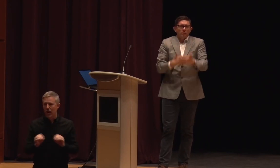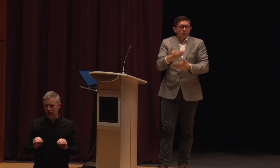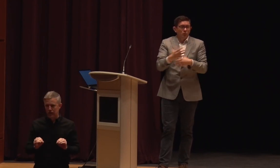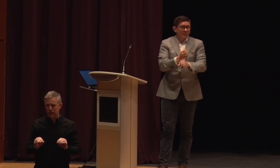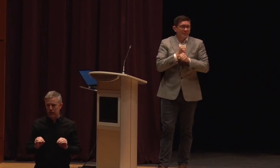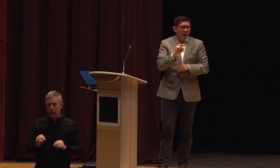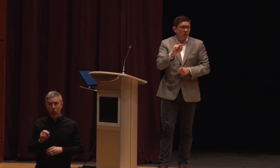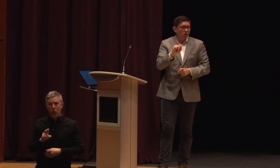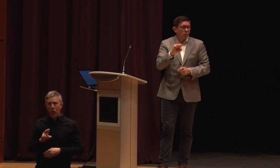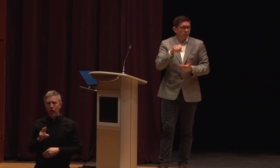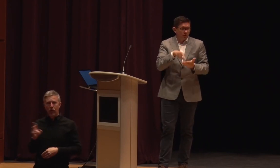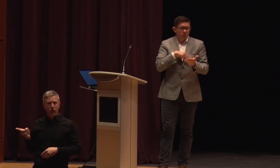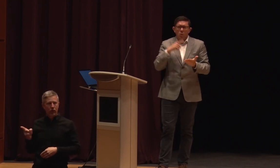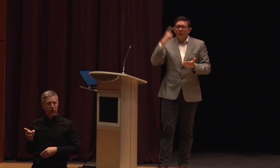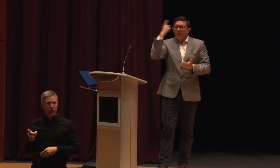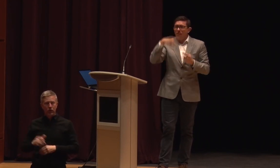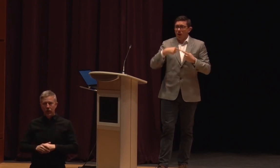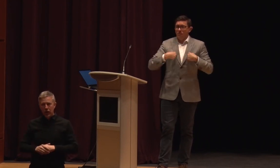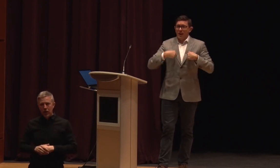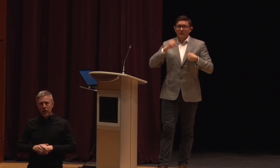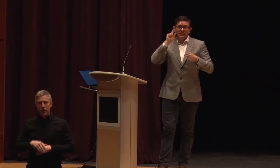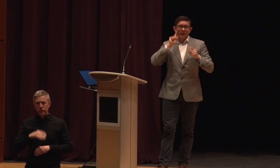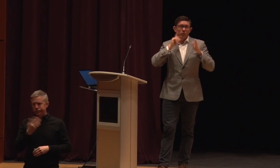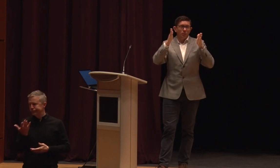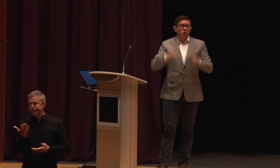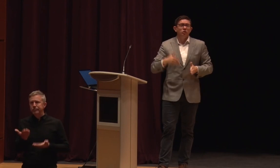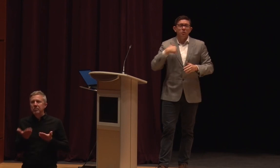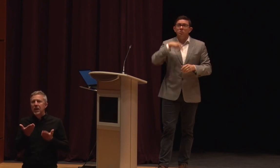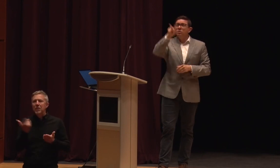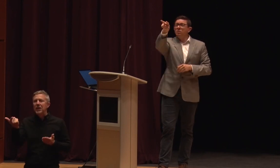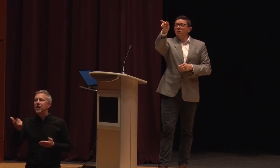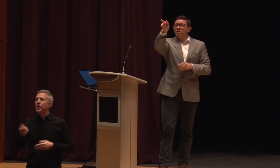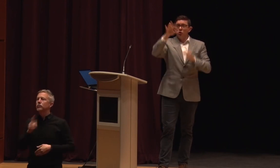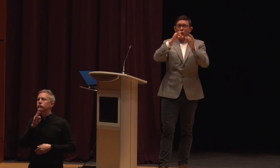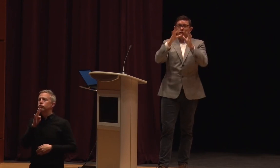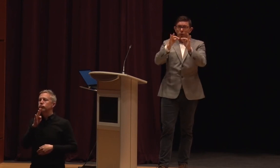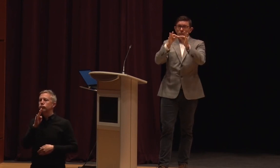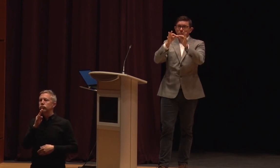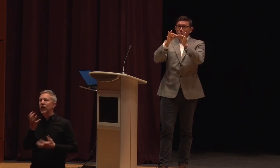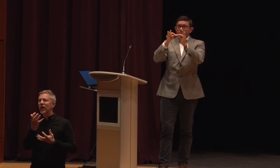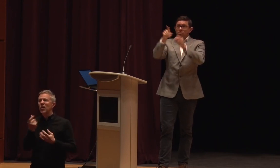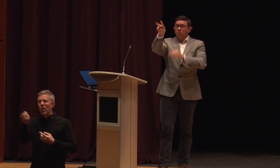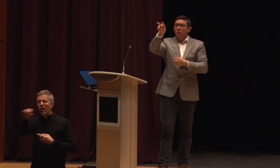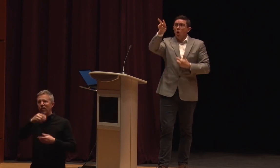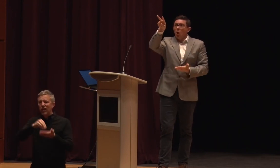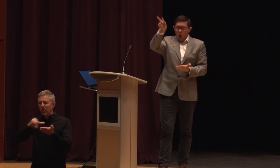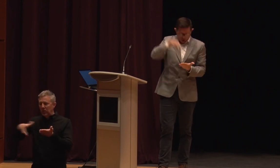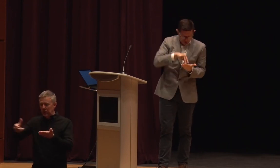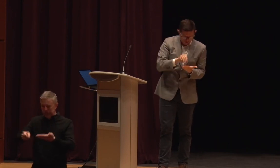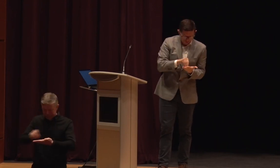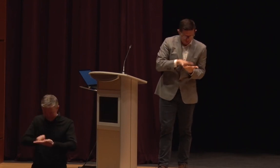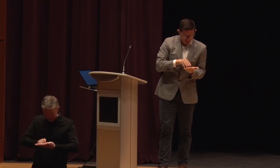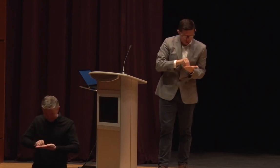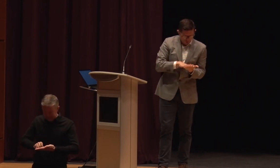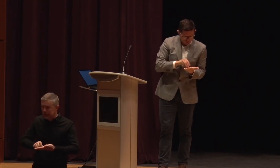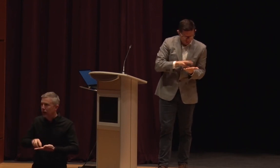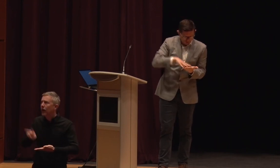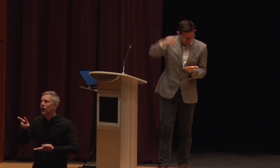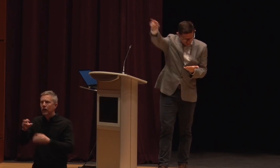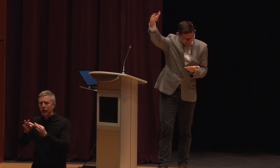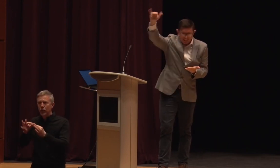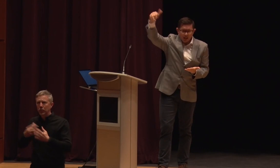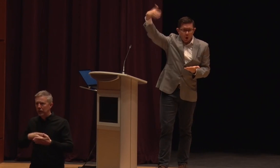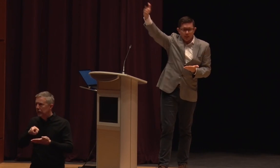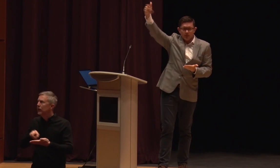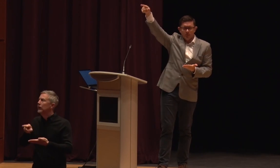they wouldn't stop to allow me to process and take notes. Think about me as a deaf individual. I have to look at the interpreter, and then when I look